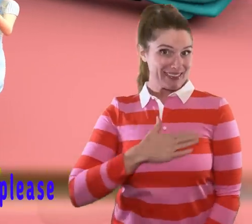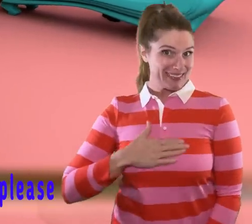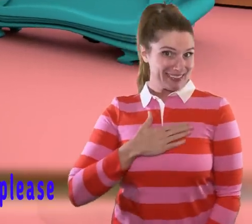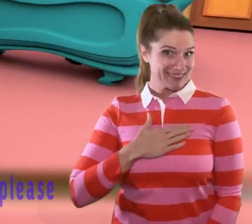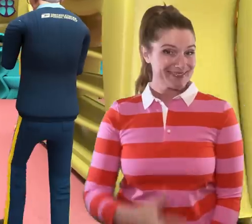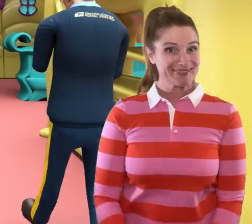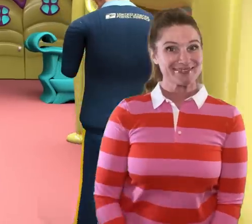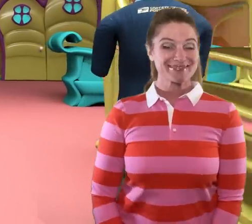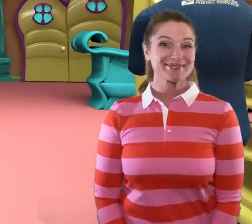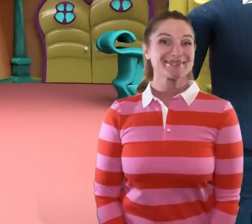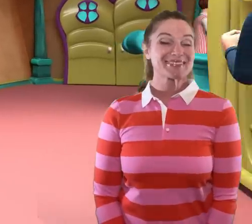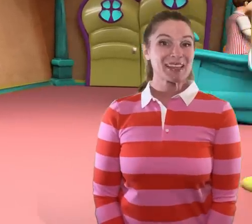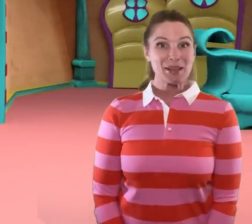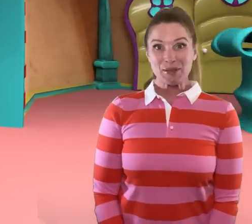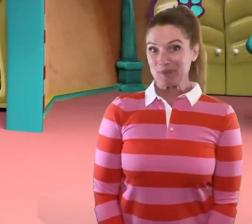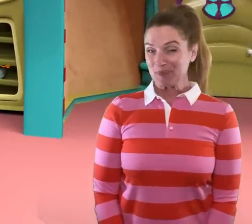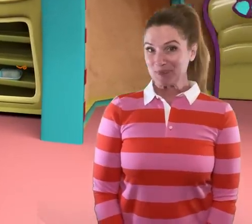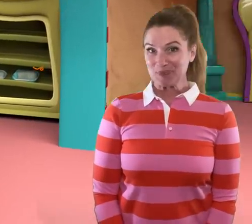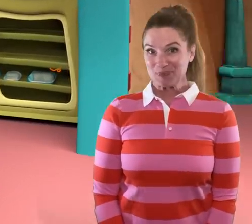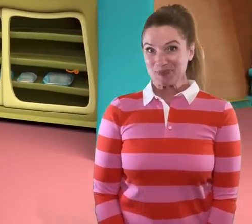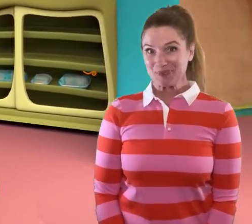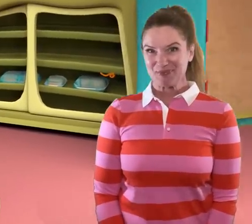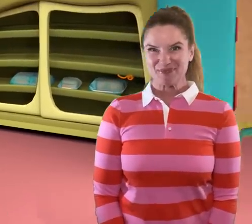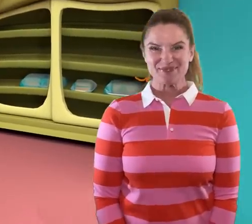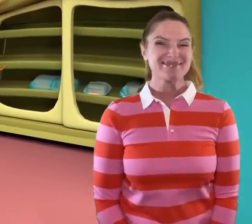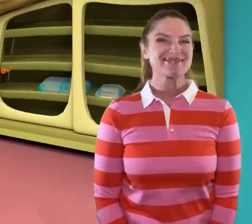chocolate please laughs